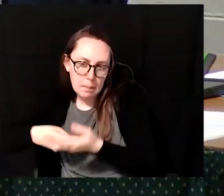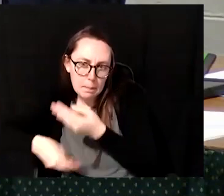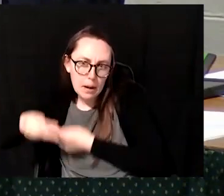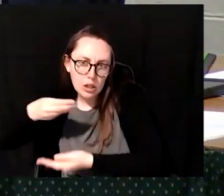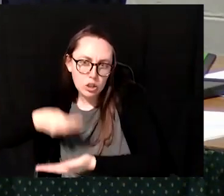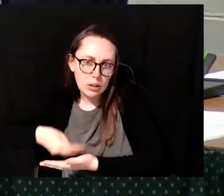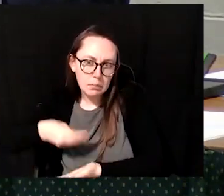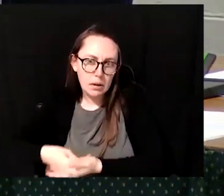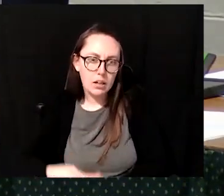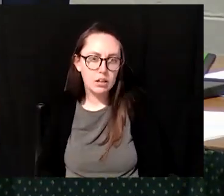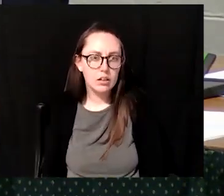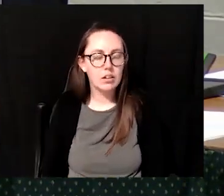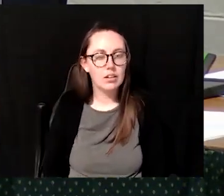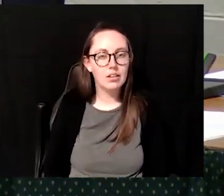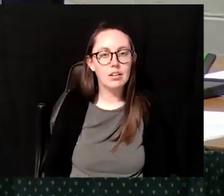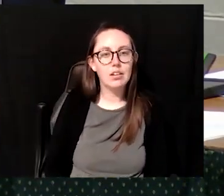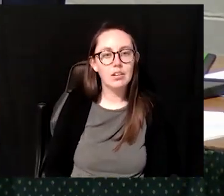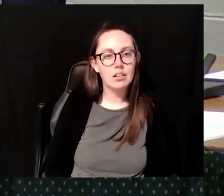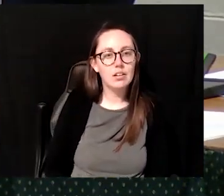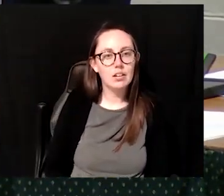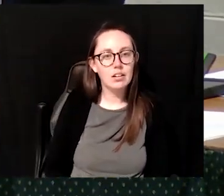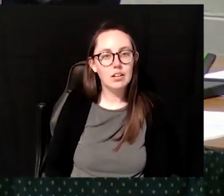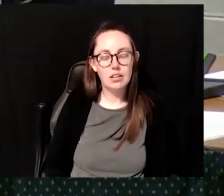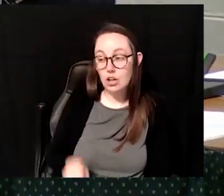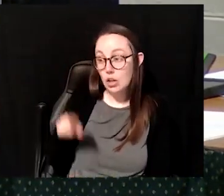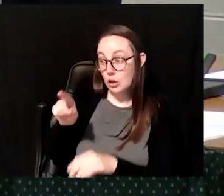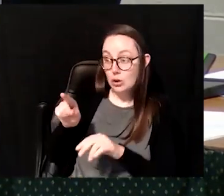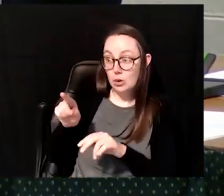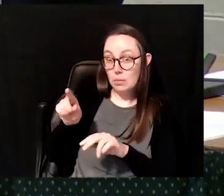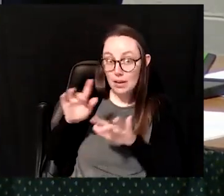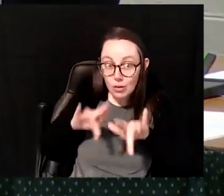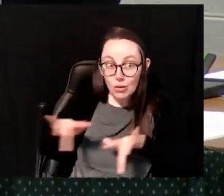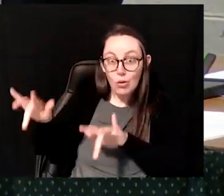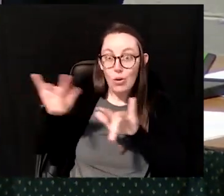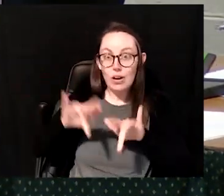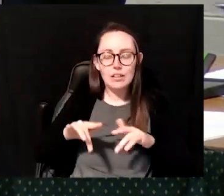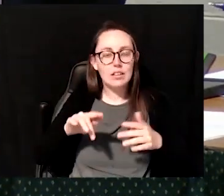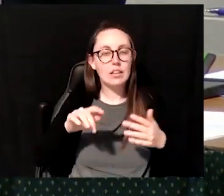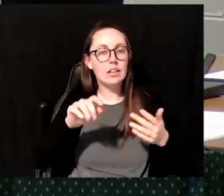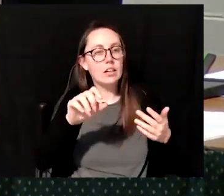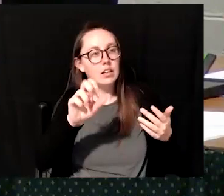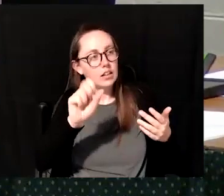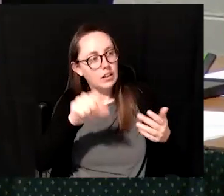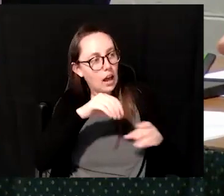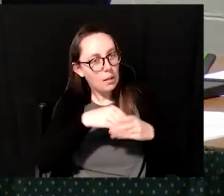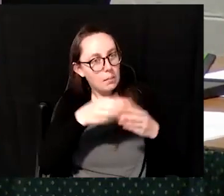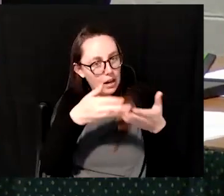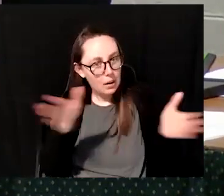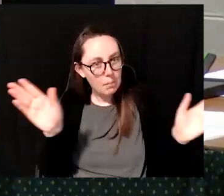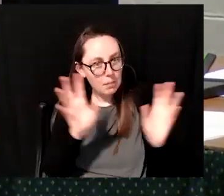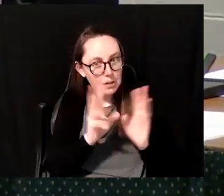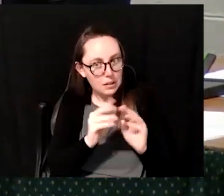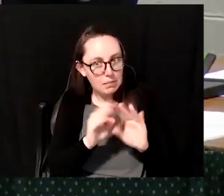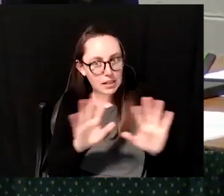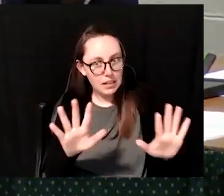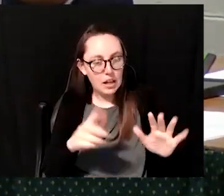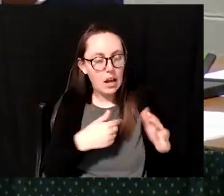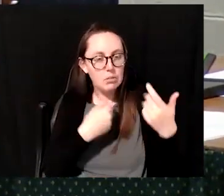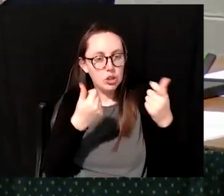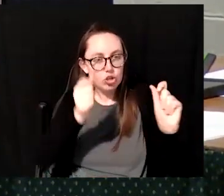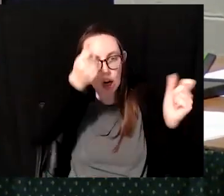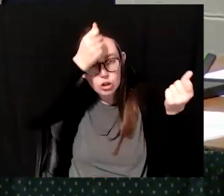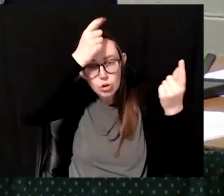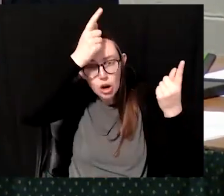you're being recorded yeah but I mean I'm in a public meeting there could be no I'm trying to understand what the implications are of this